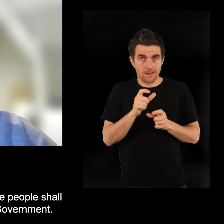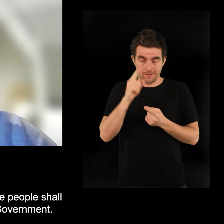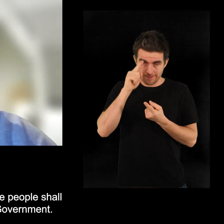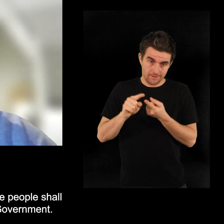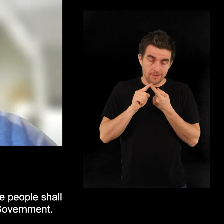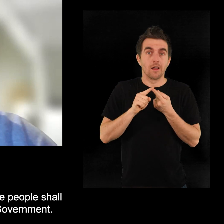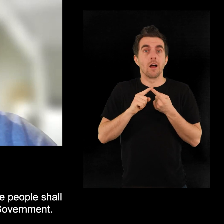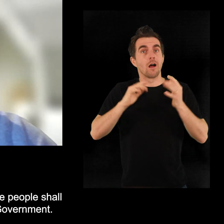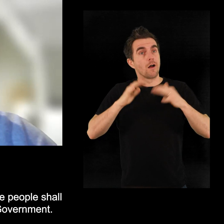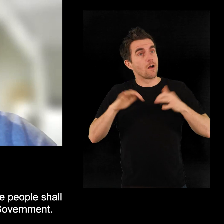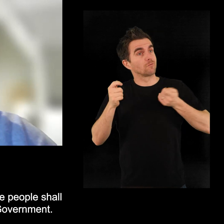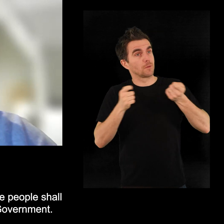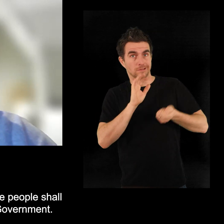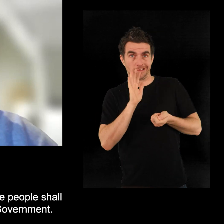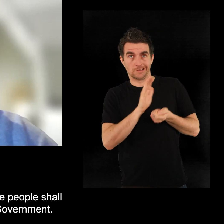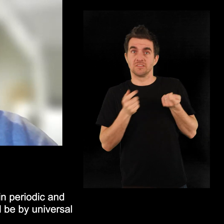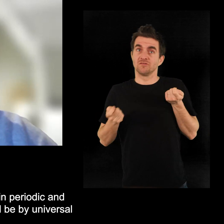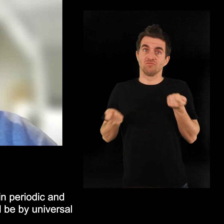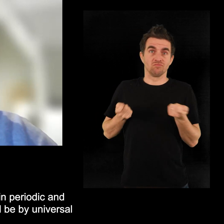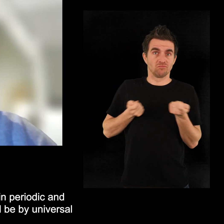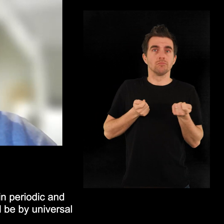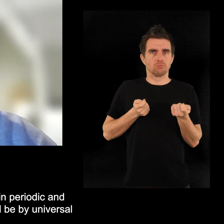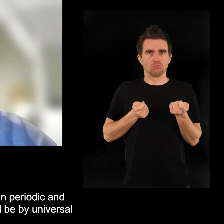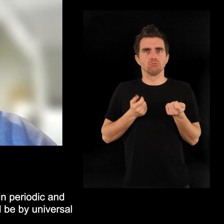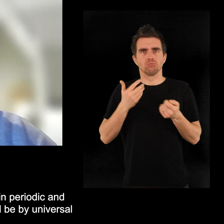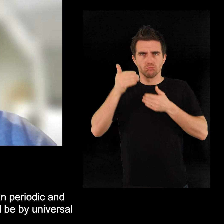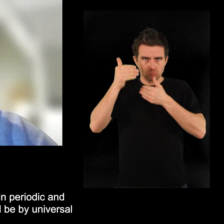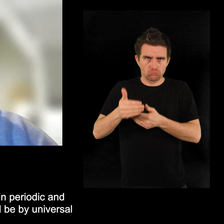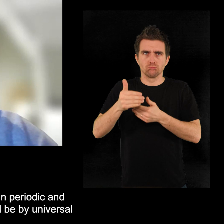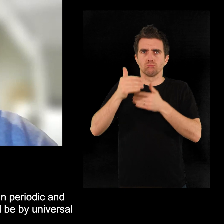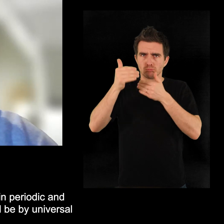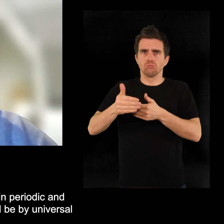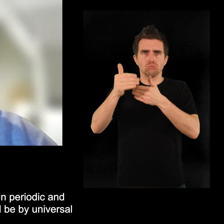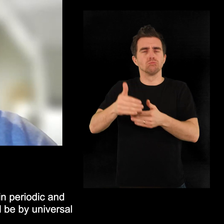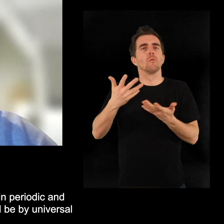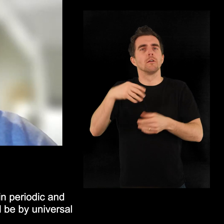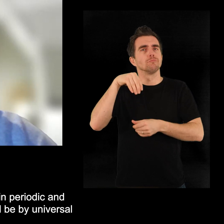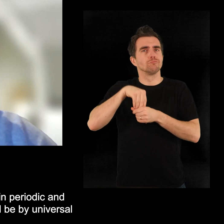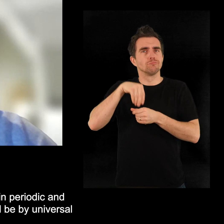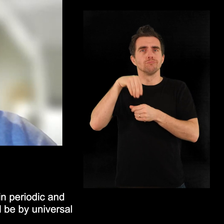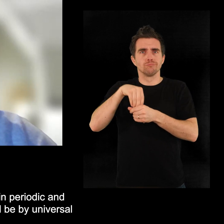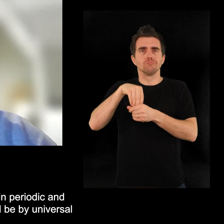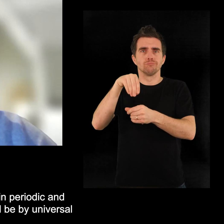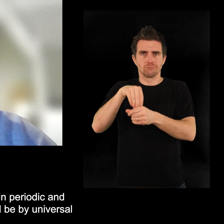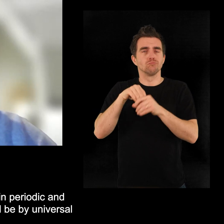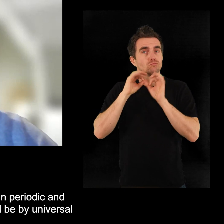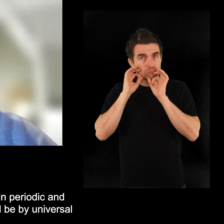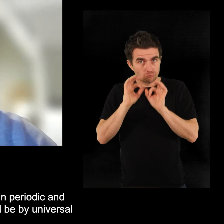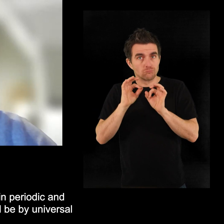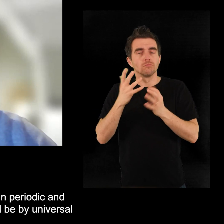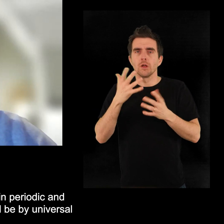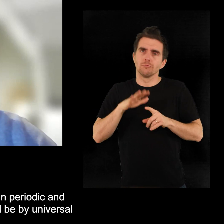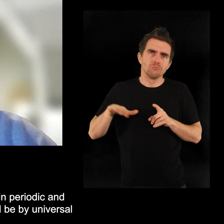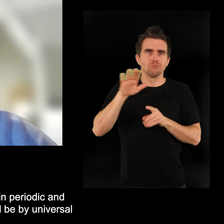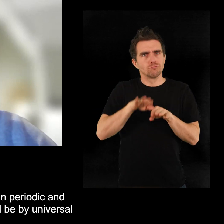of authority of government. This will shall be expressed in periodic and genuine elections, which